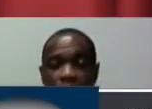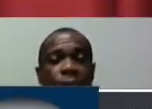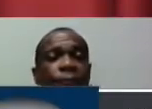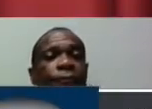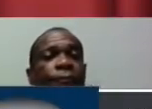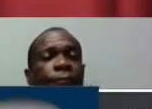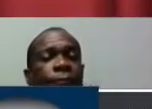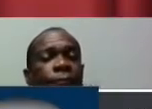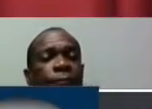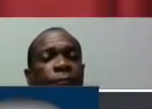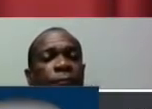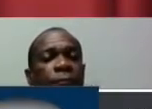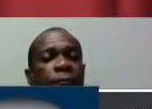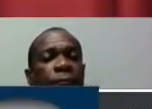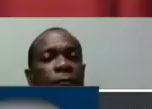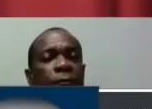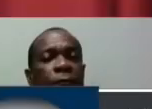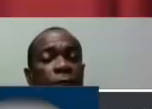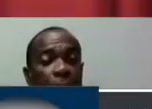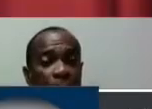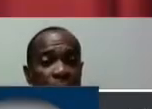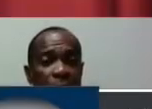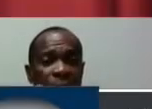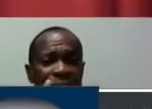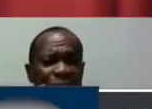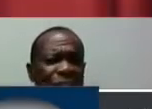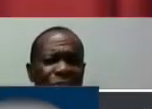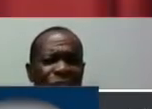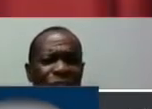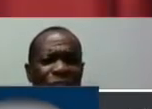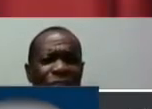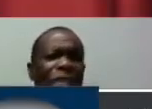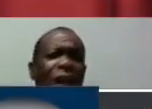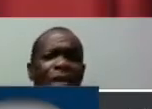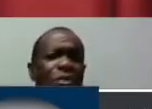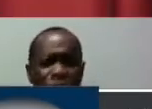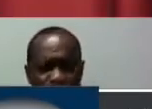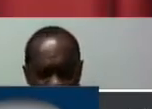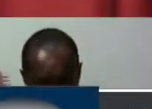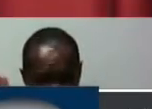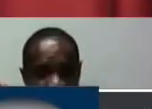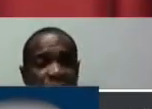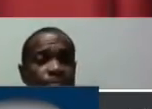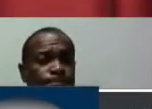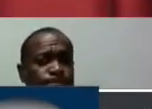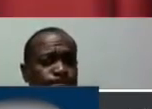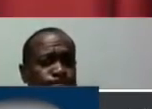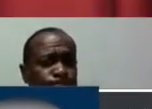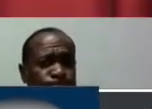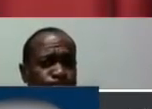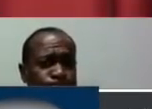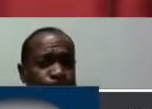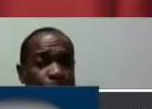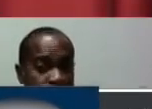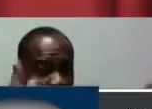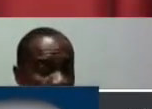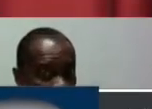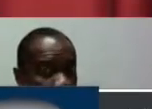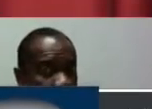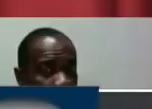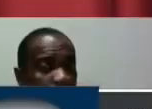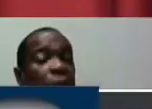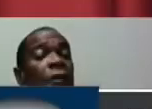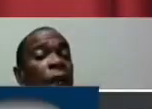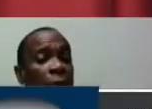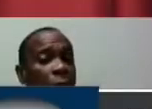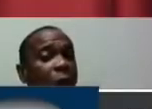thousand vaccines that have been inputted into our arms, that was the information that was being uploaded